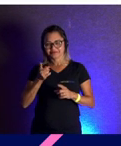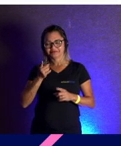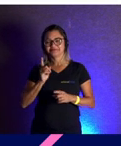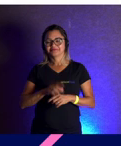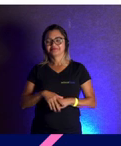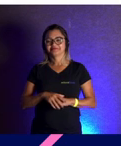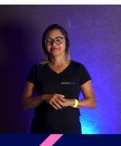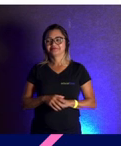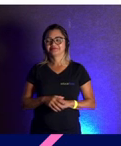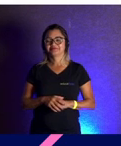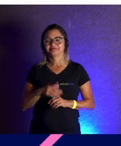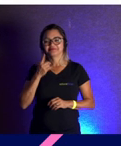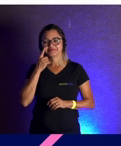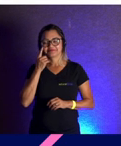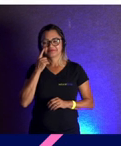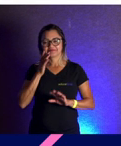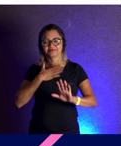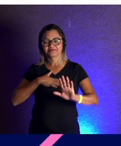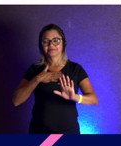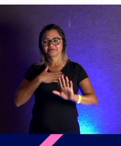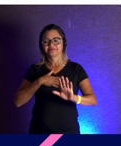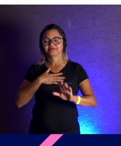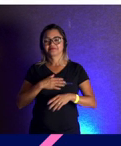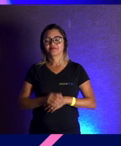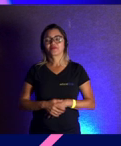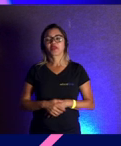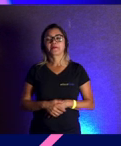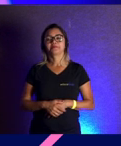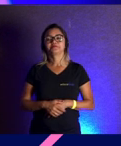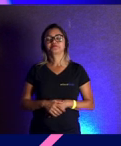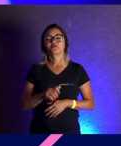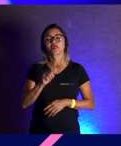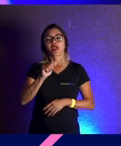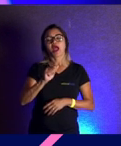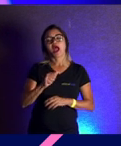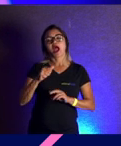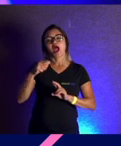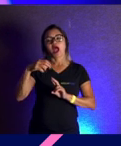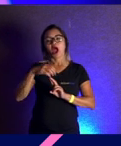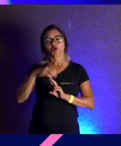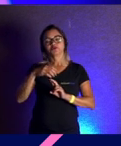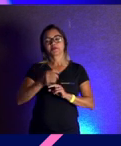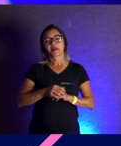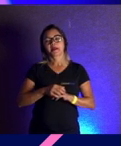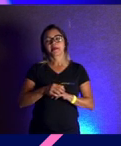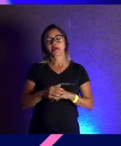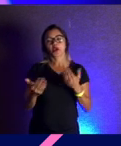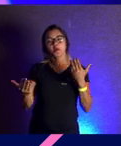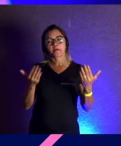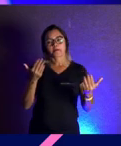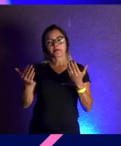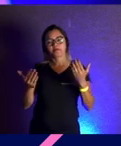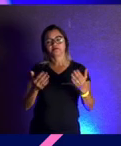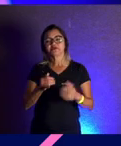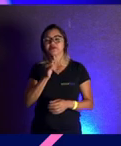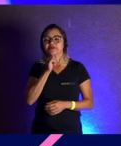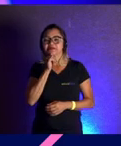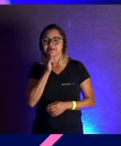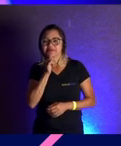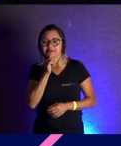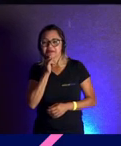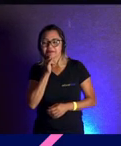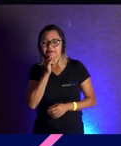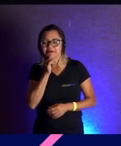There we go. It's a tiny bit of algebra and a tiny bit of probability. This is not how we do it, but this is an example of the logic that we